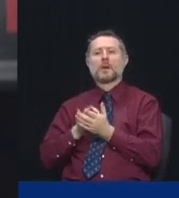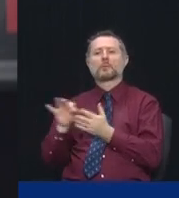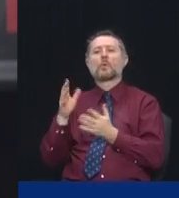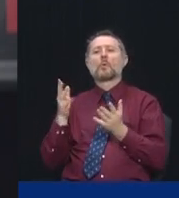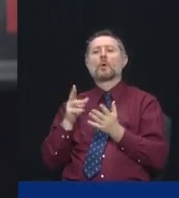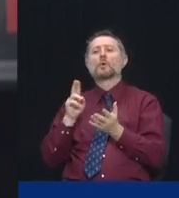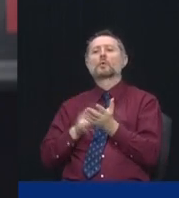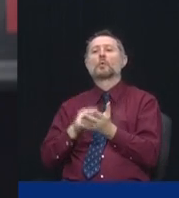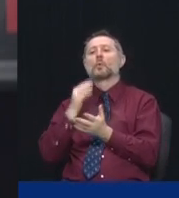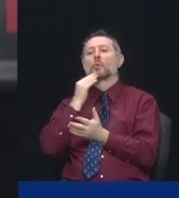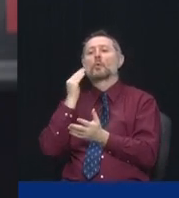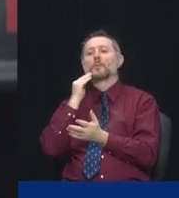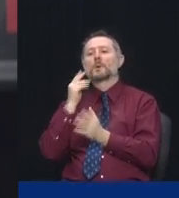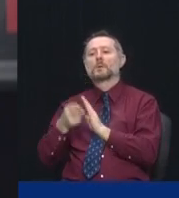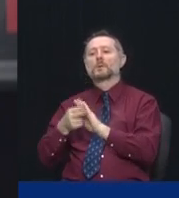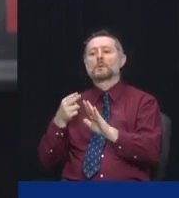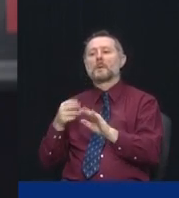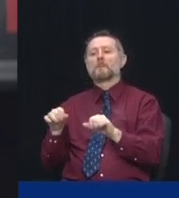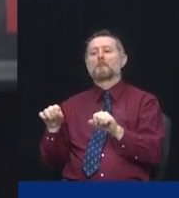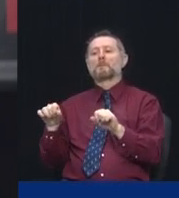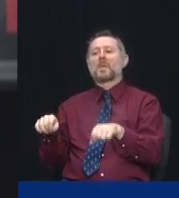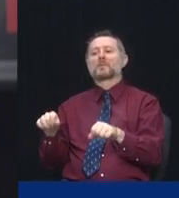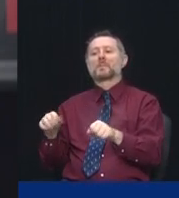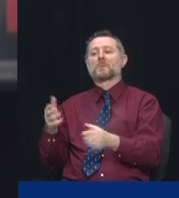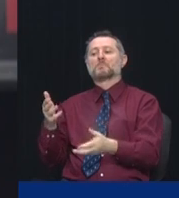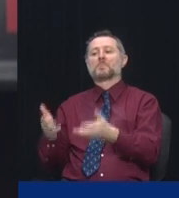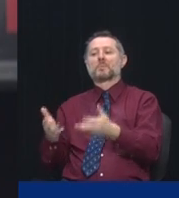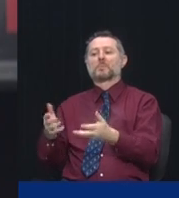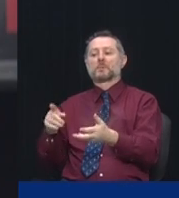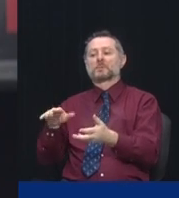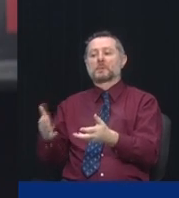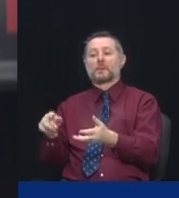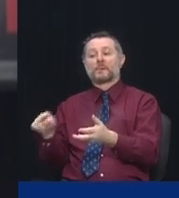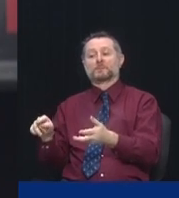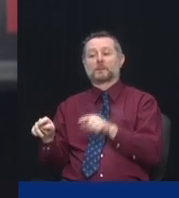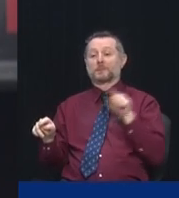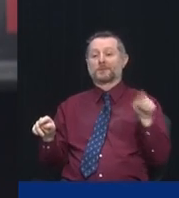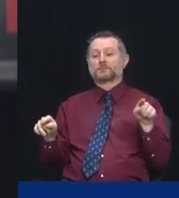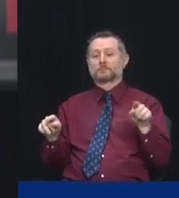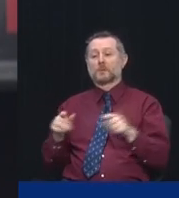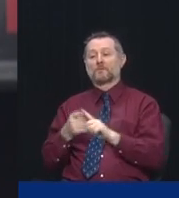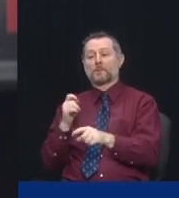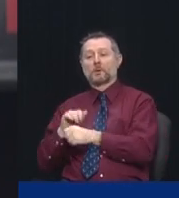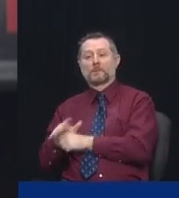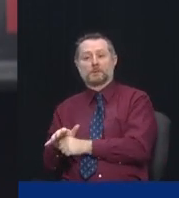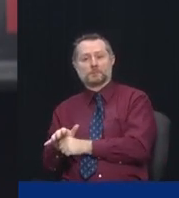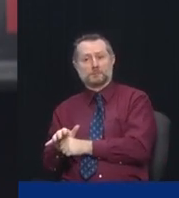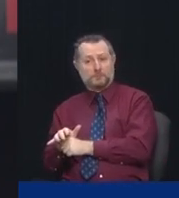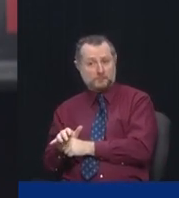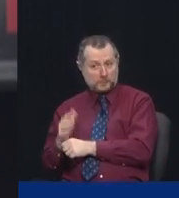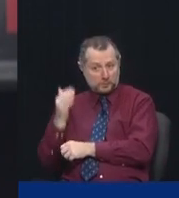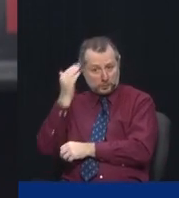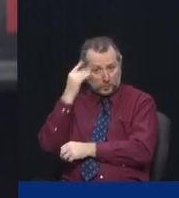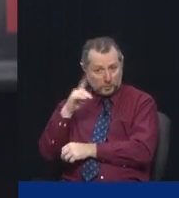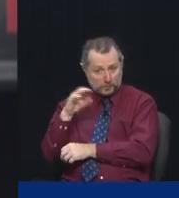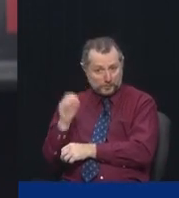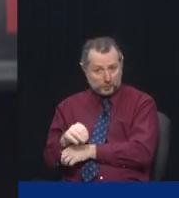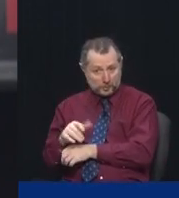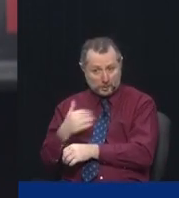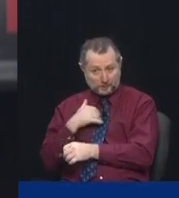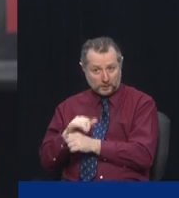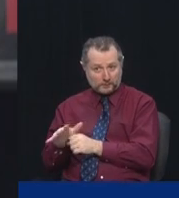death from COVID. They didn't know, but it was probable. So this was a